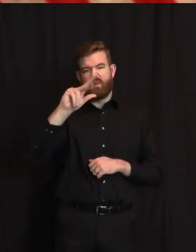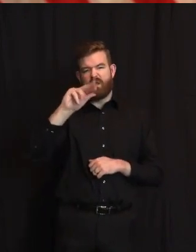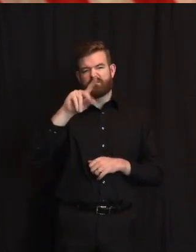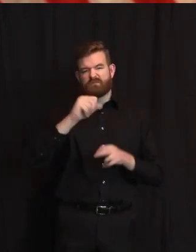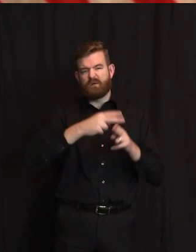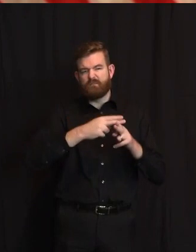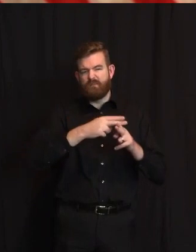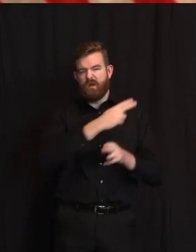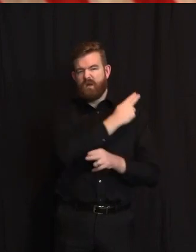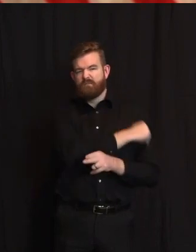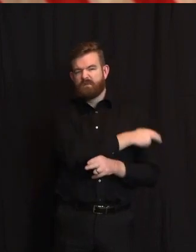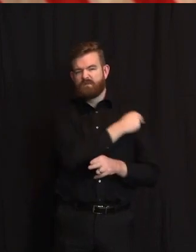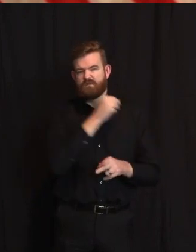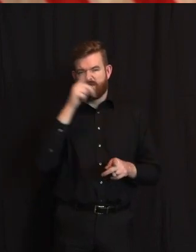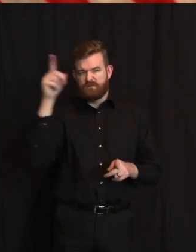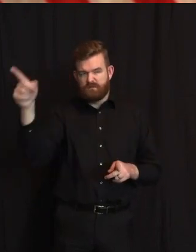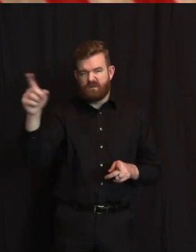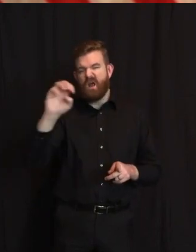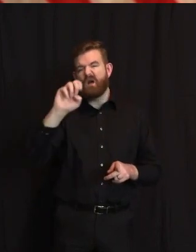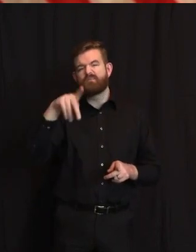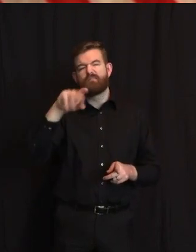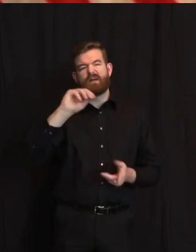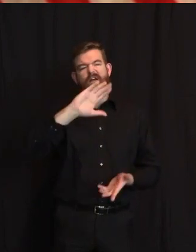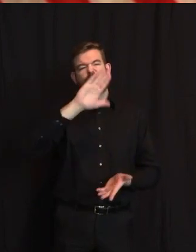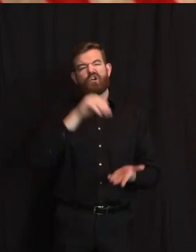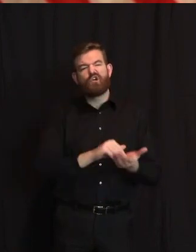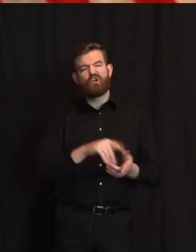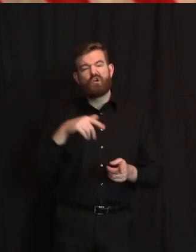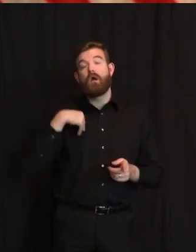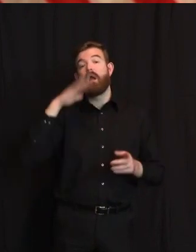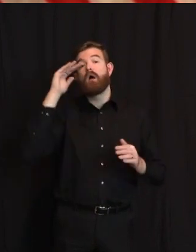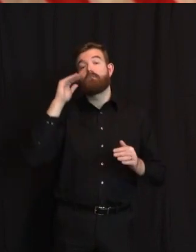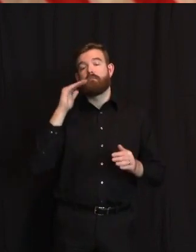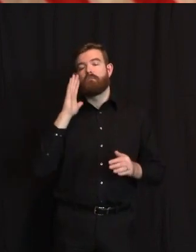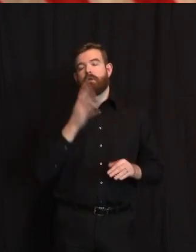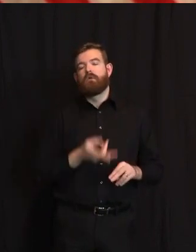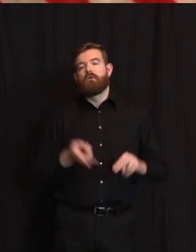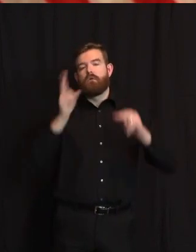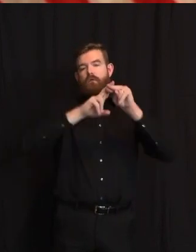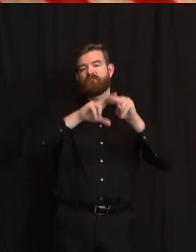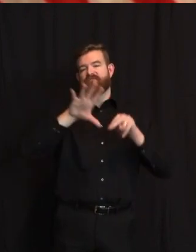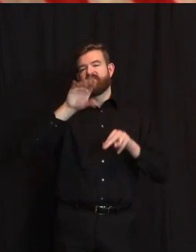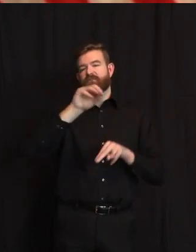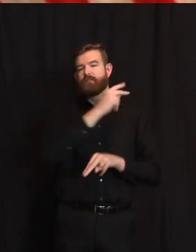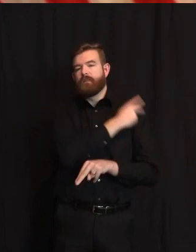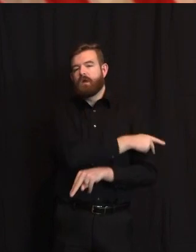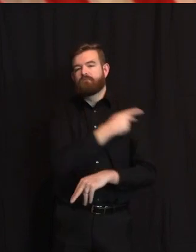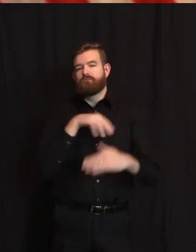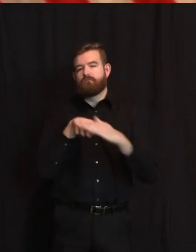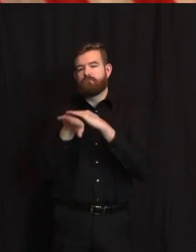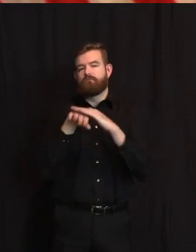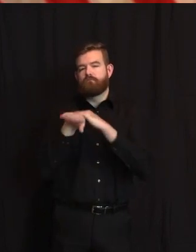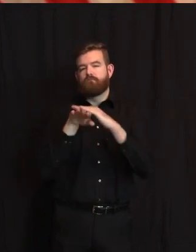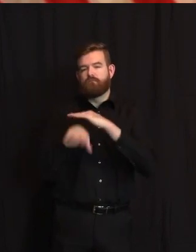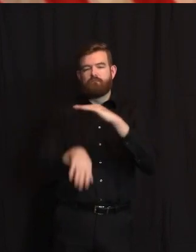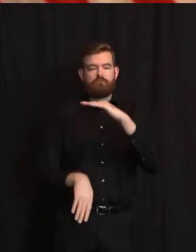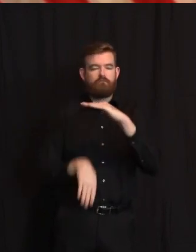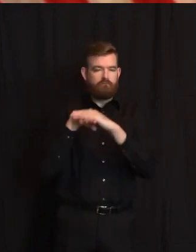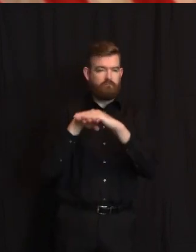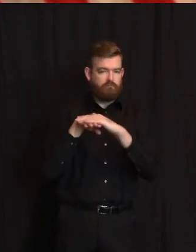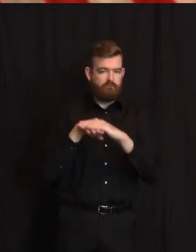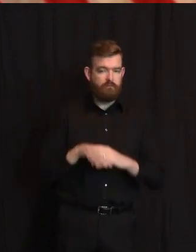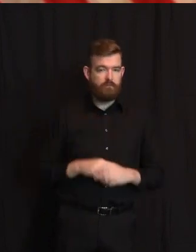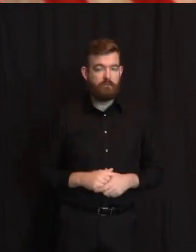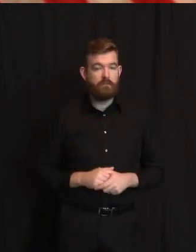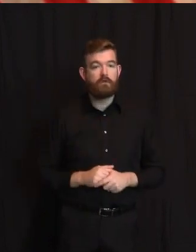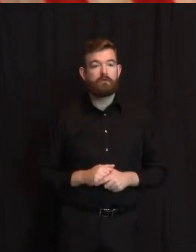We expected it to be 50 by the end of today. Okay. Thank you for that.